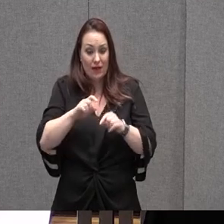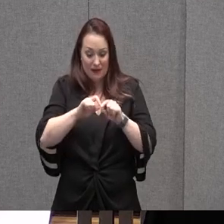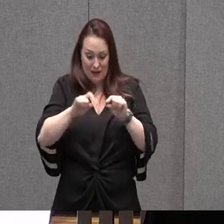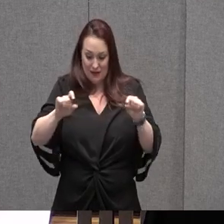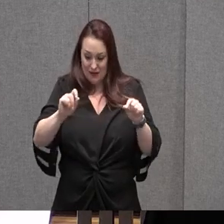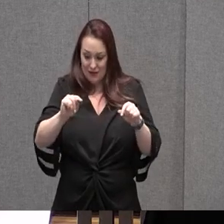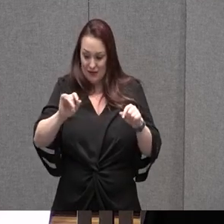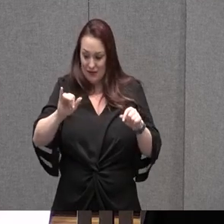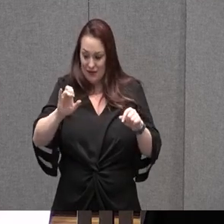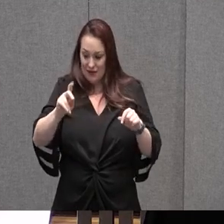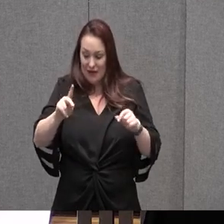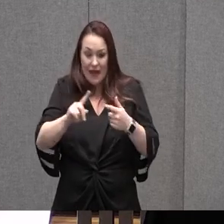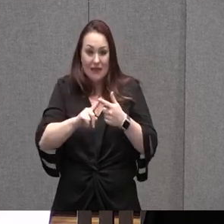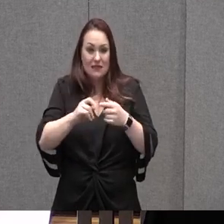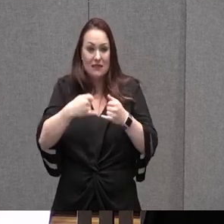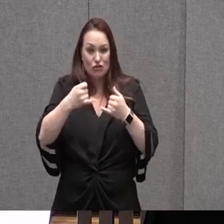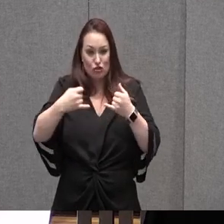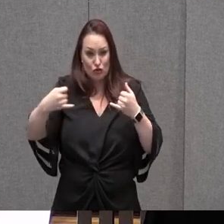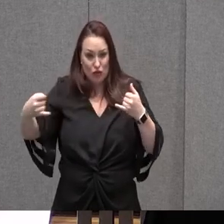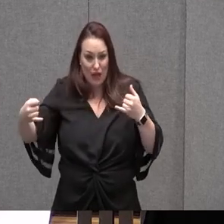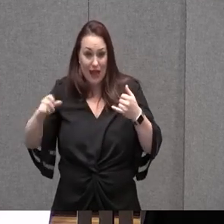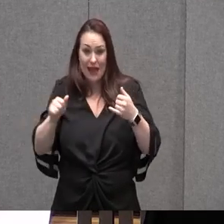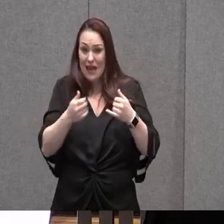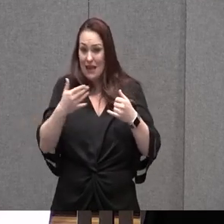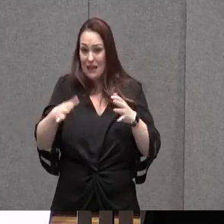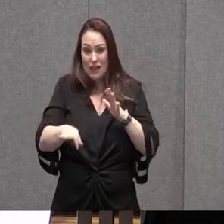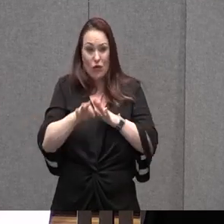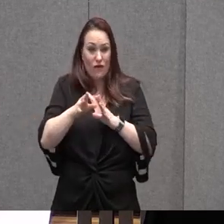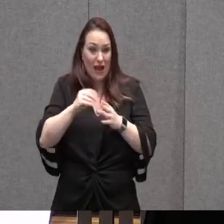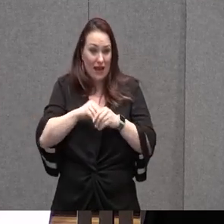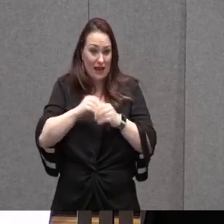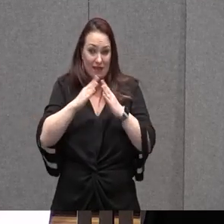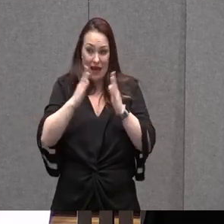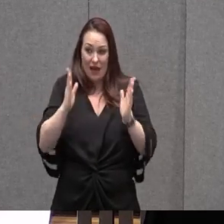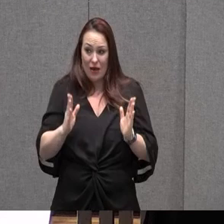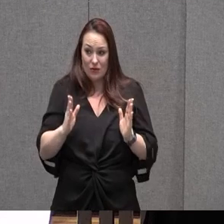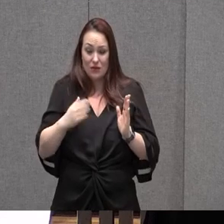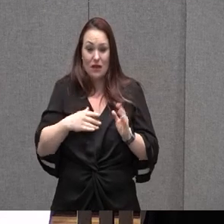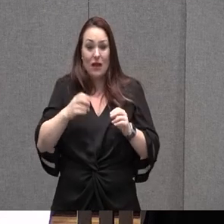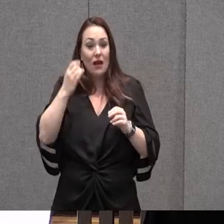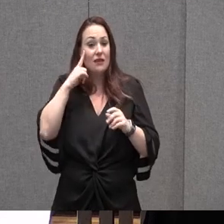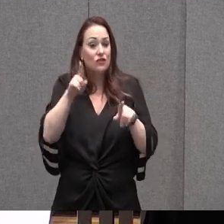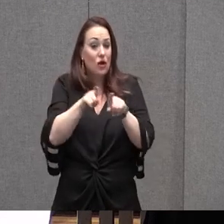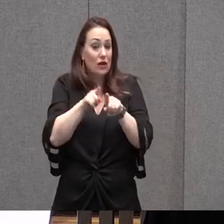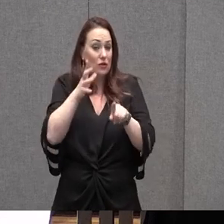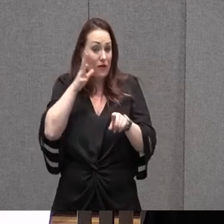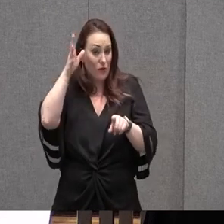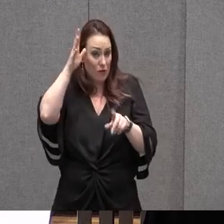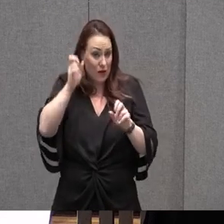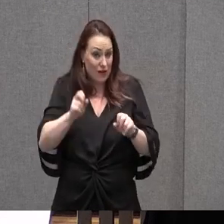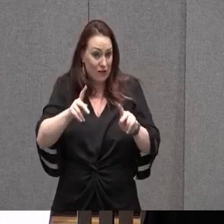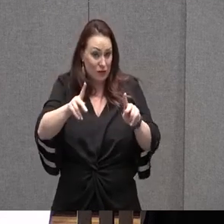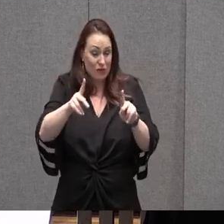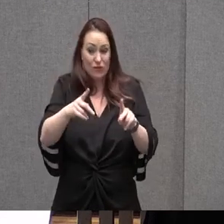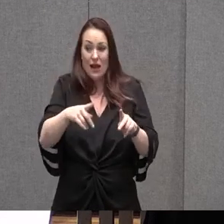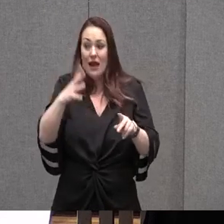sticks, string. Anything you find around the house. As long as we have your parents' permission. Yeah. And I bet some of the constraints, some of the